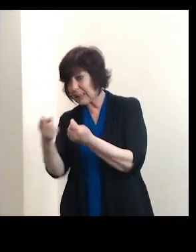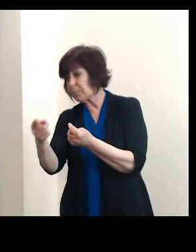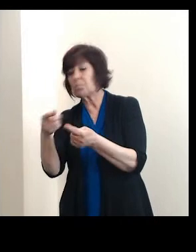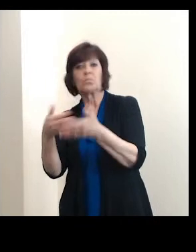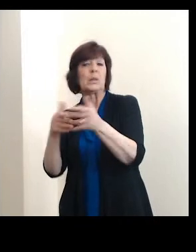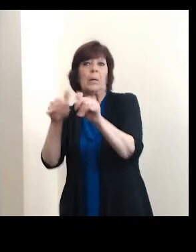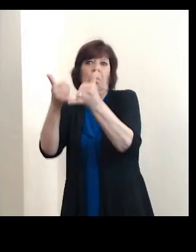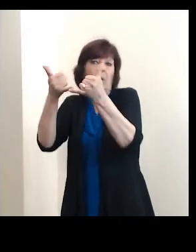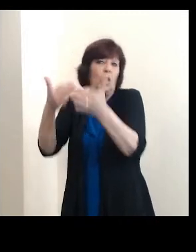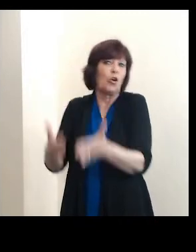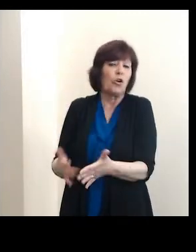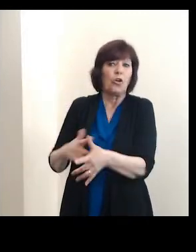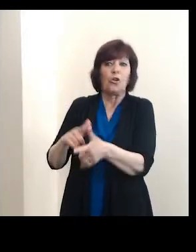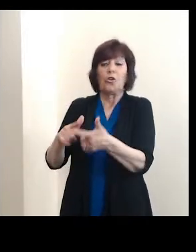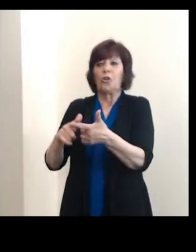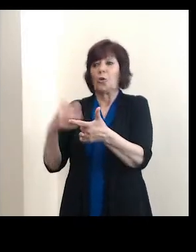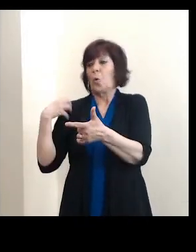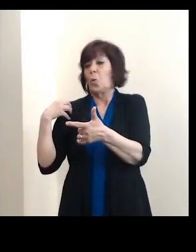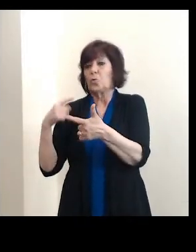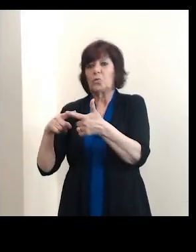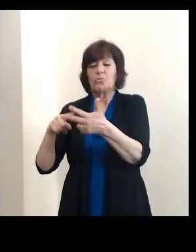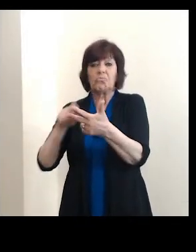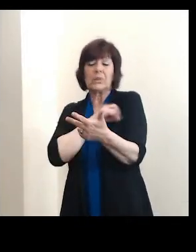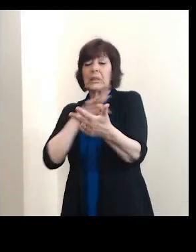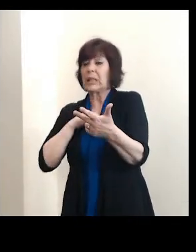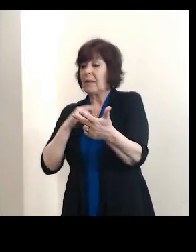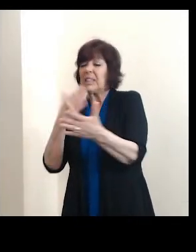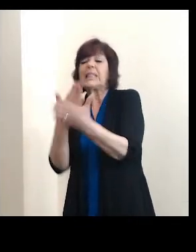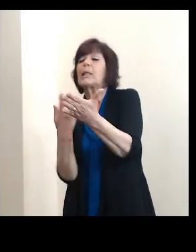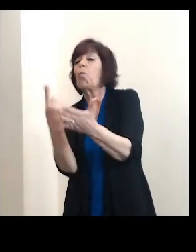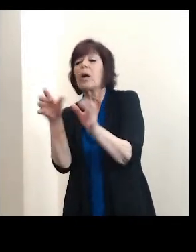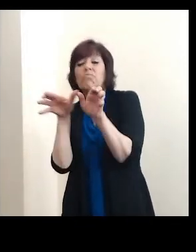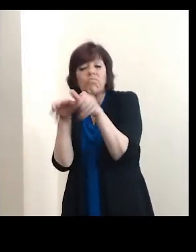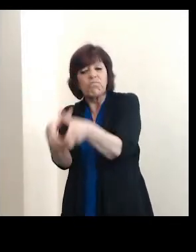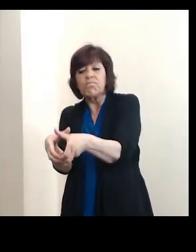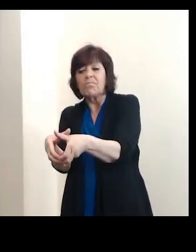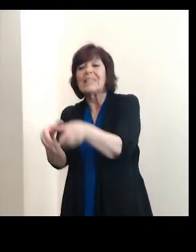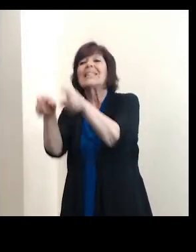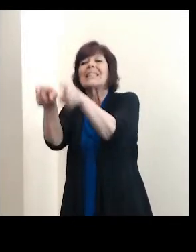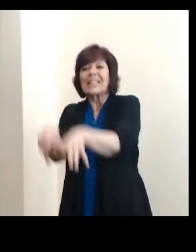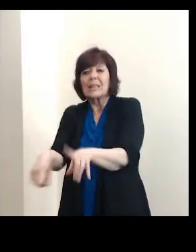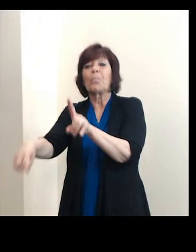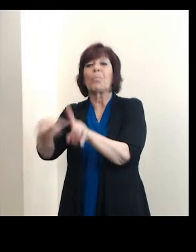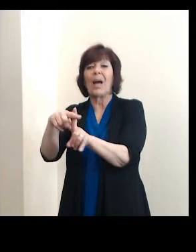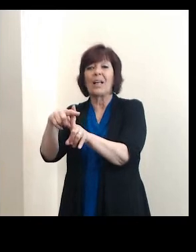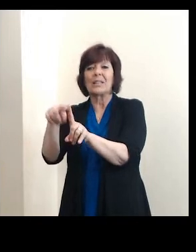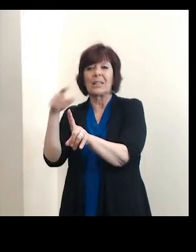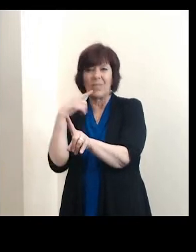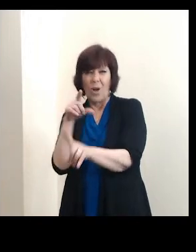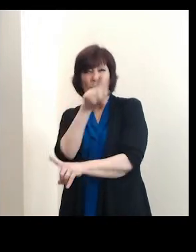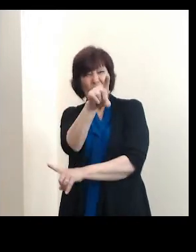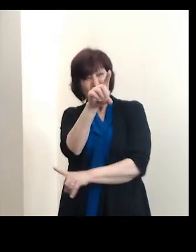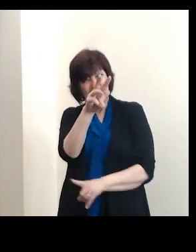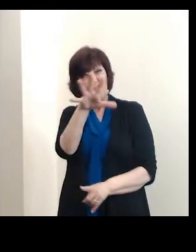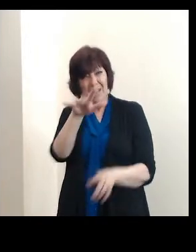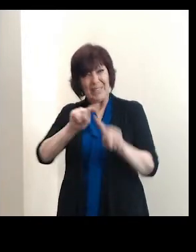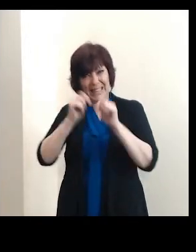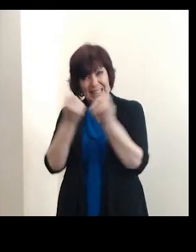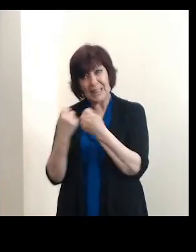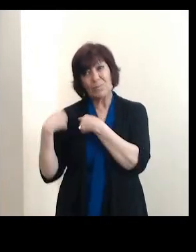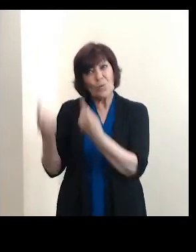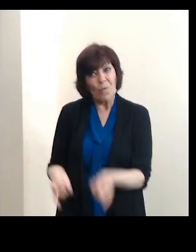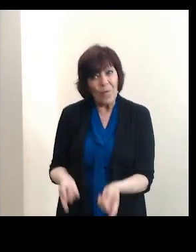player, an athlete, or a coach or a staff person, who tested COVID positive out of 165 teams so